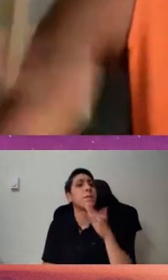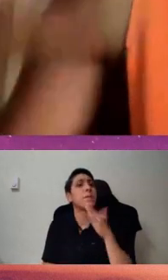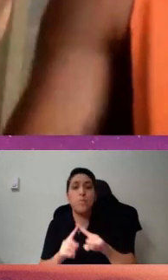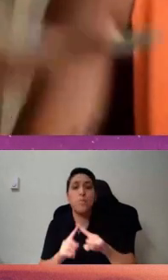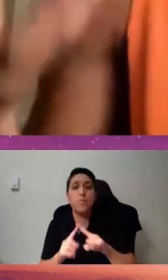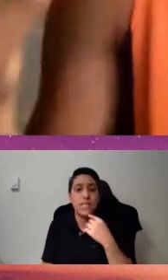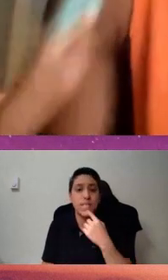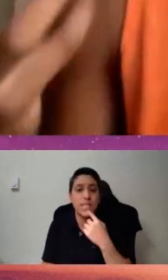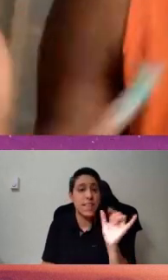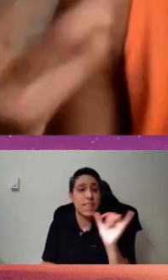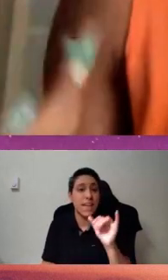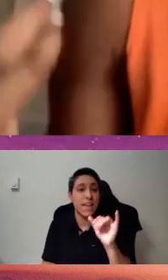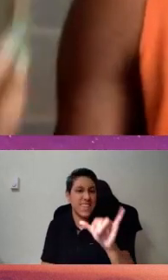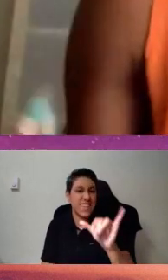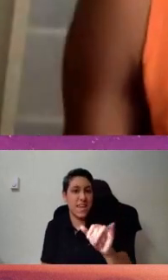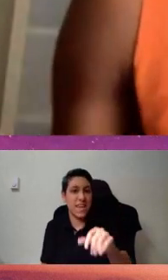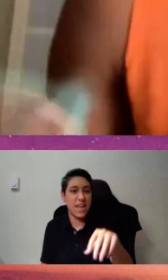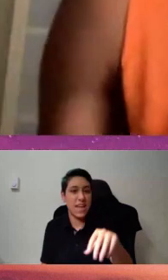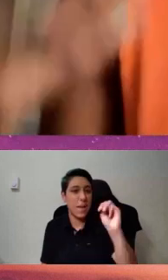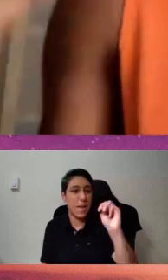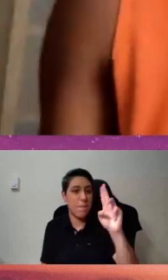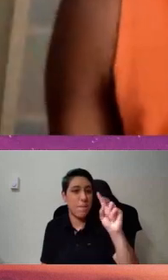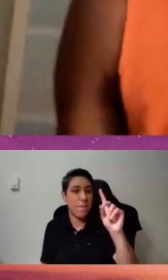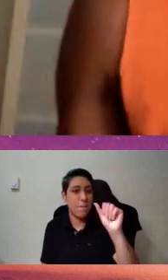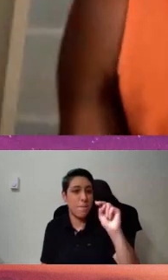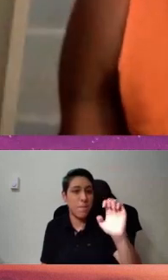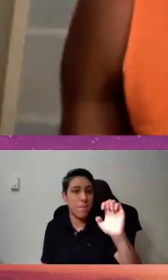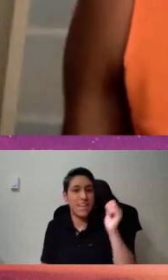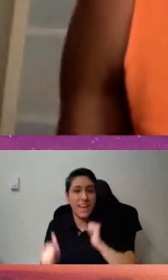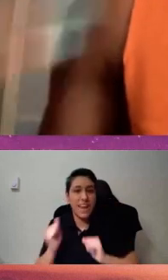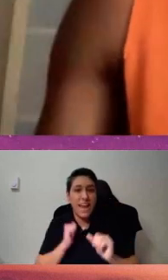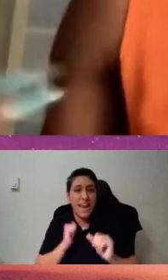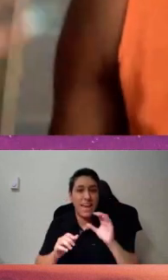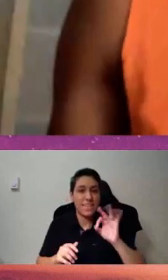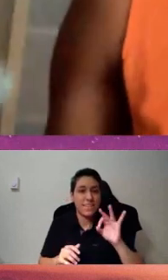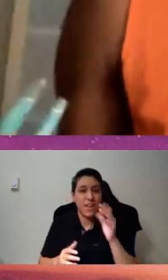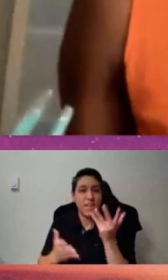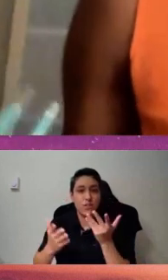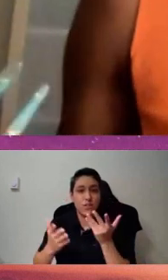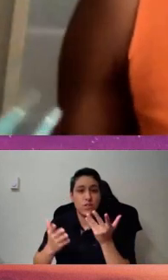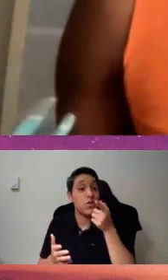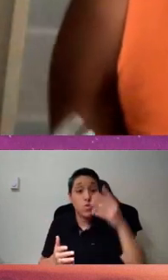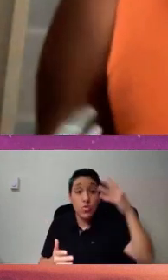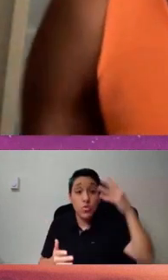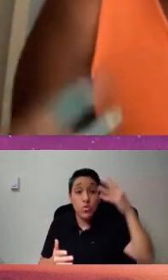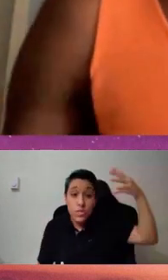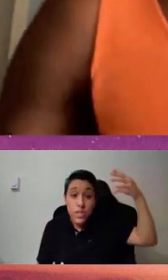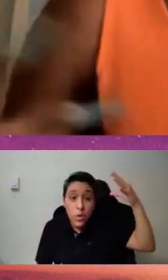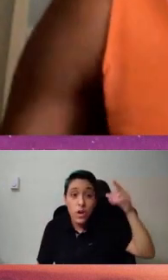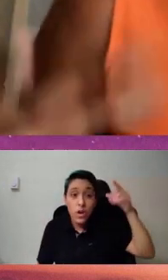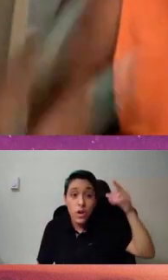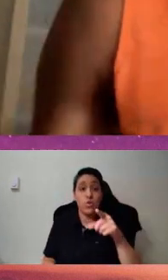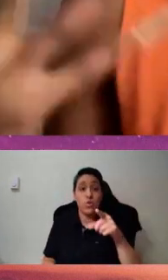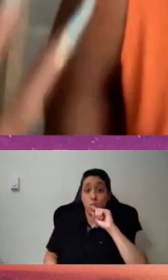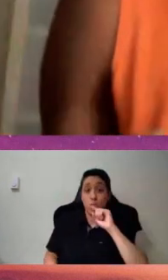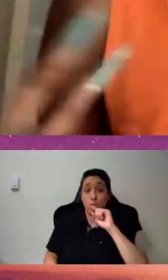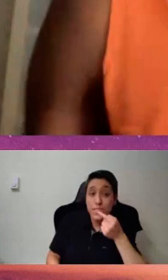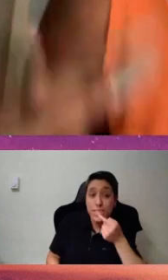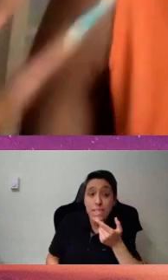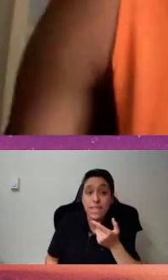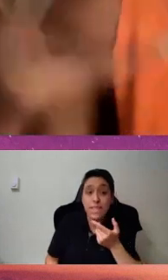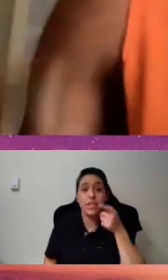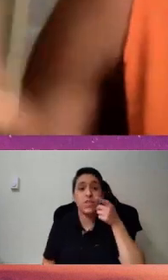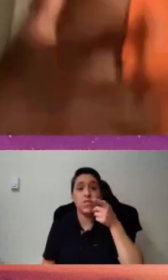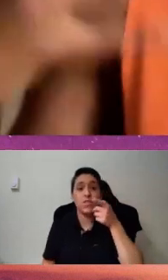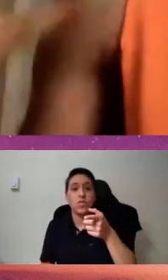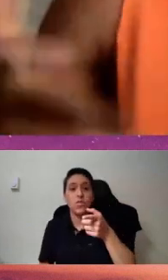you know, that mundane, you know, acts of service. Like, yeah, did you shower? Did you brush your teeth? You know, like, did you do all the things to take care of yourself to